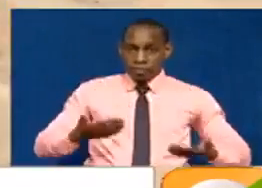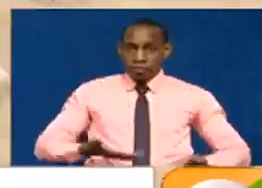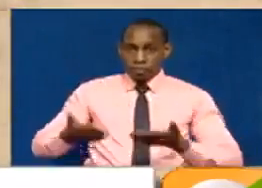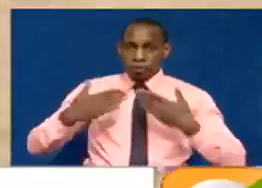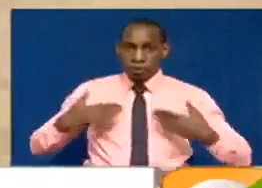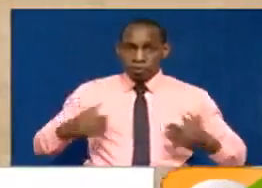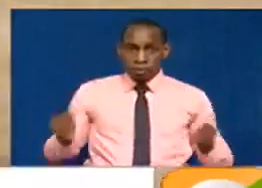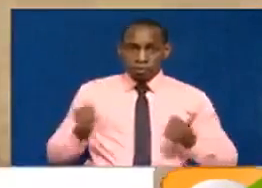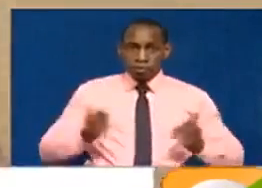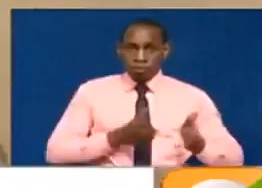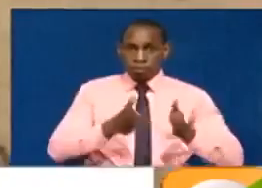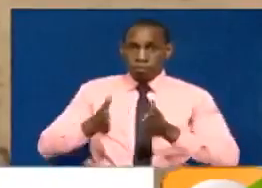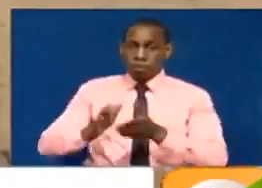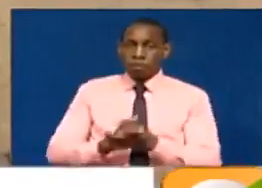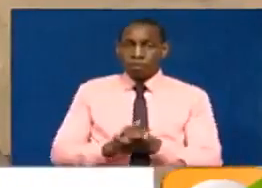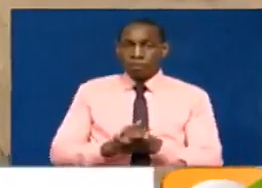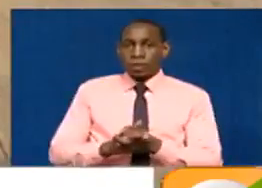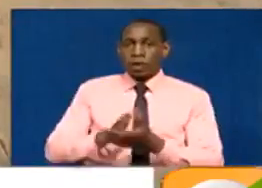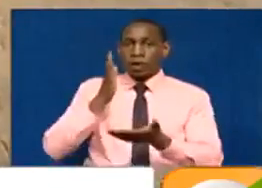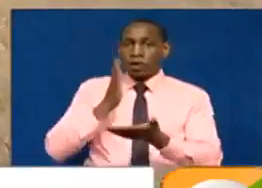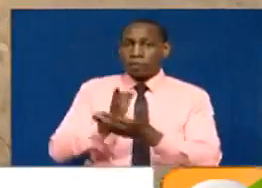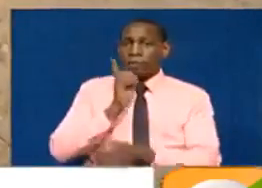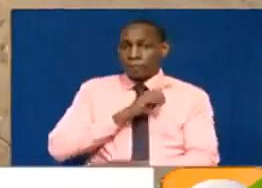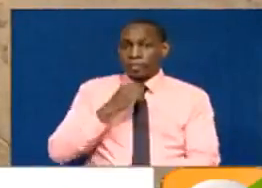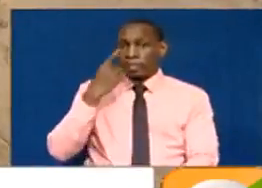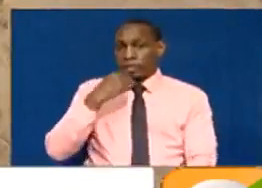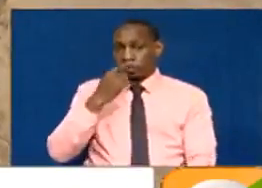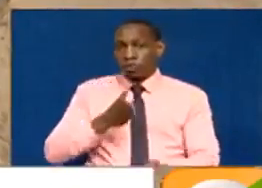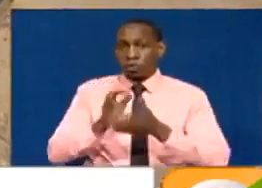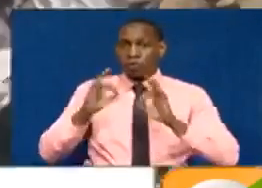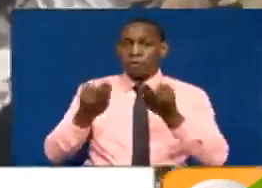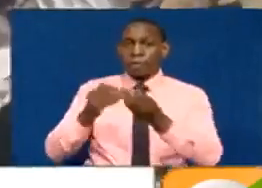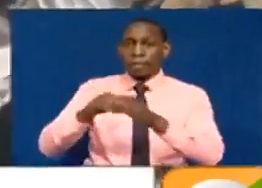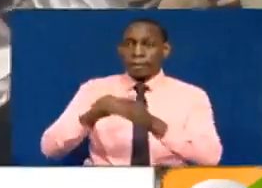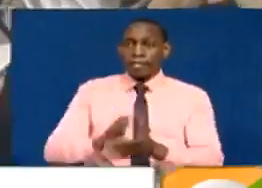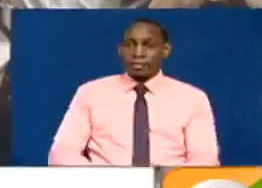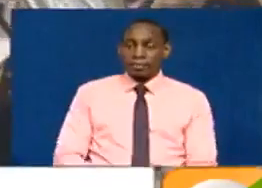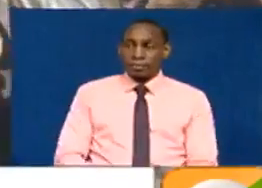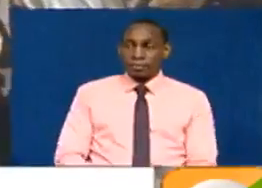at the hospital's mortuary, have since been positively identified by family members.